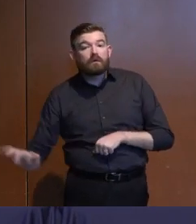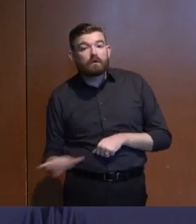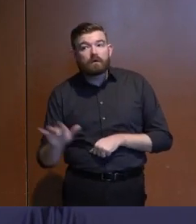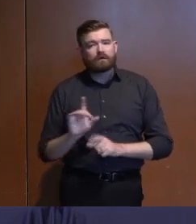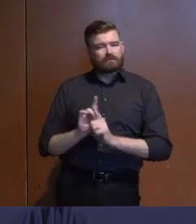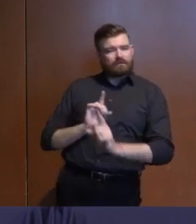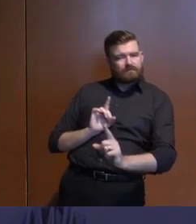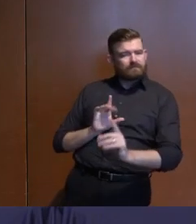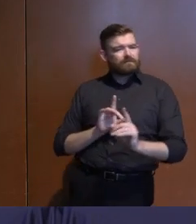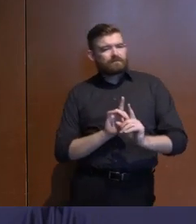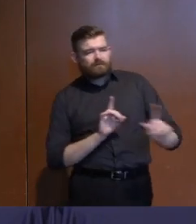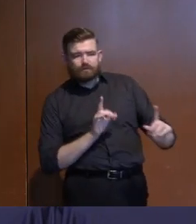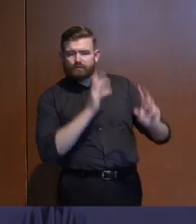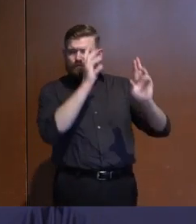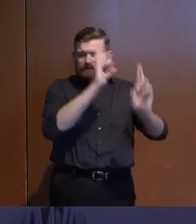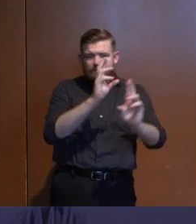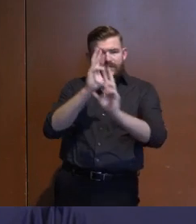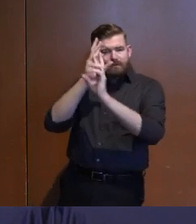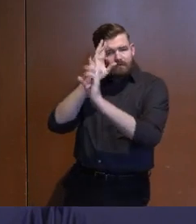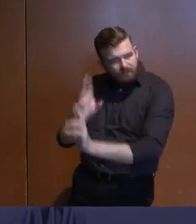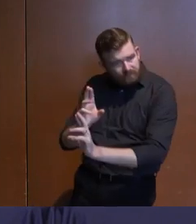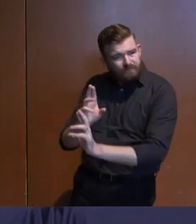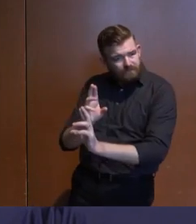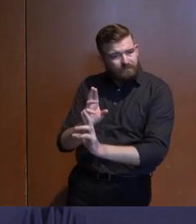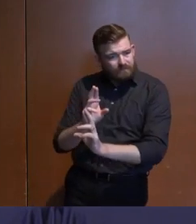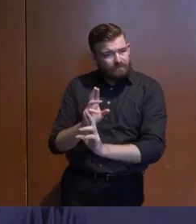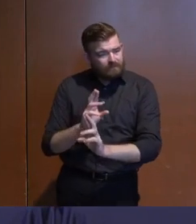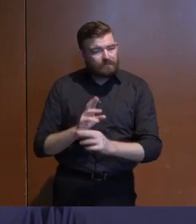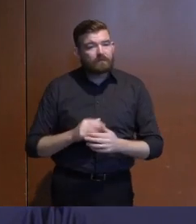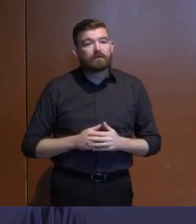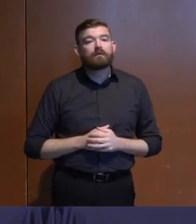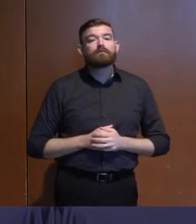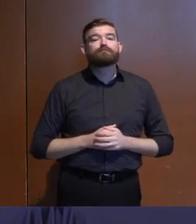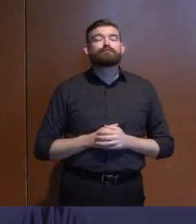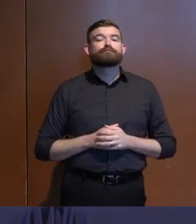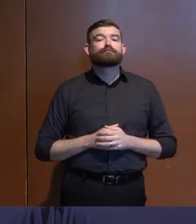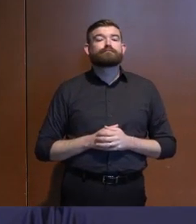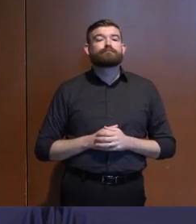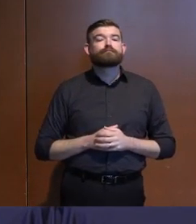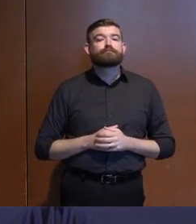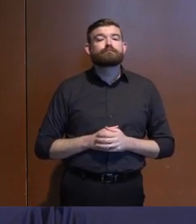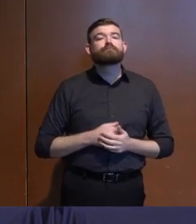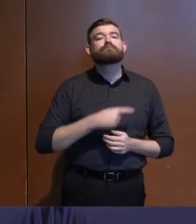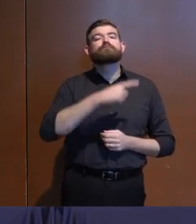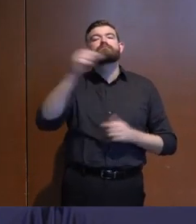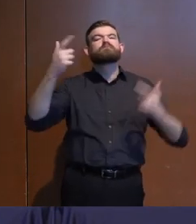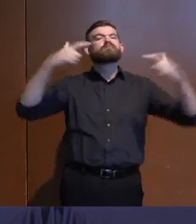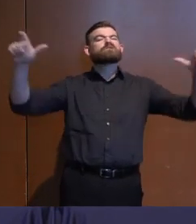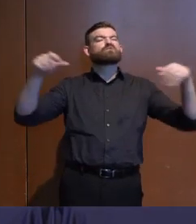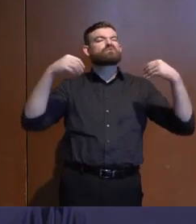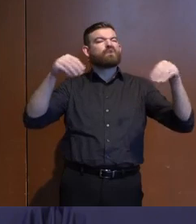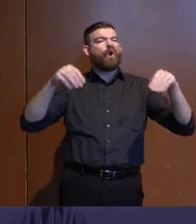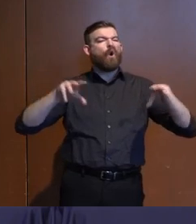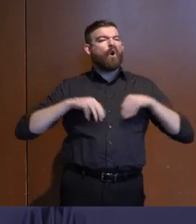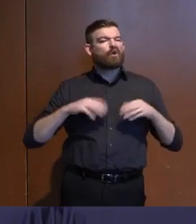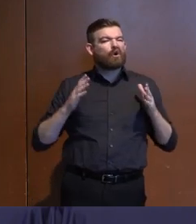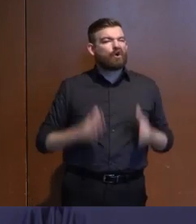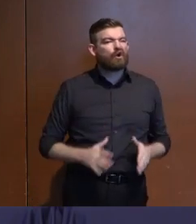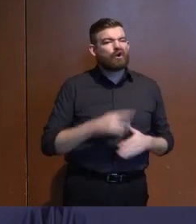with another retail giant, Stuart Applebaum, who was the head of the retail, wholesale, and department store